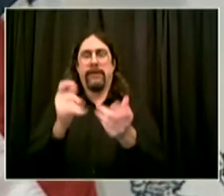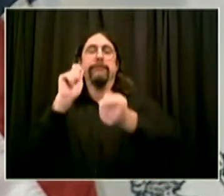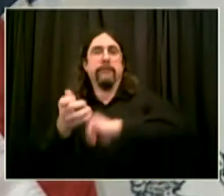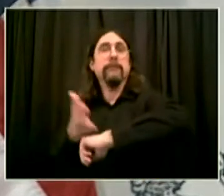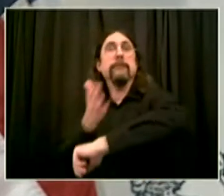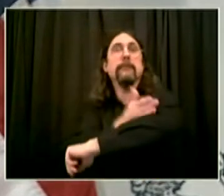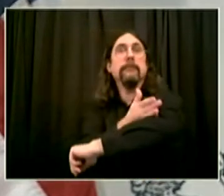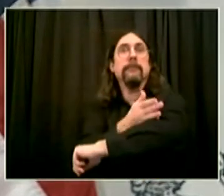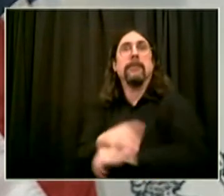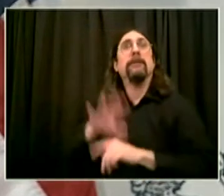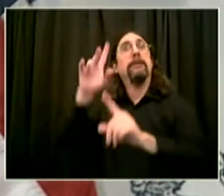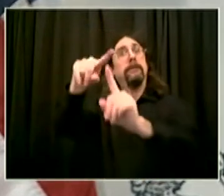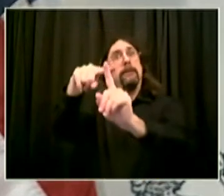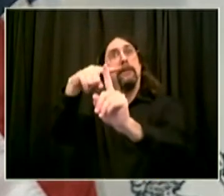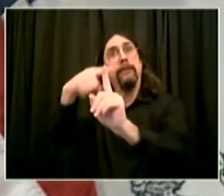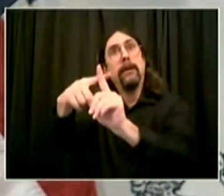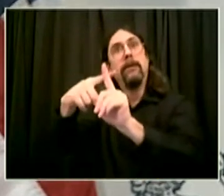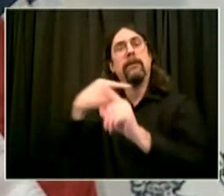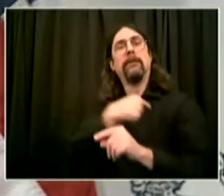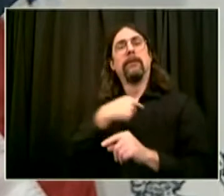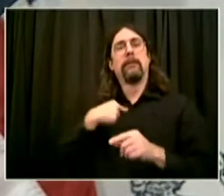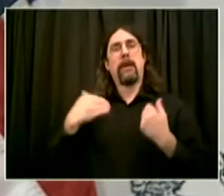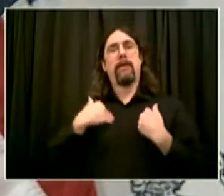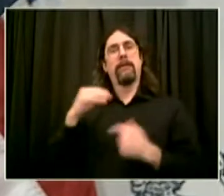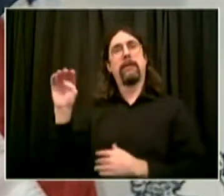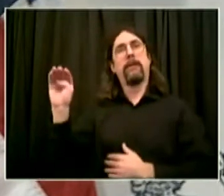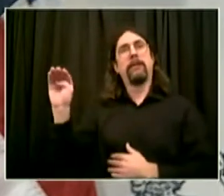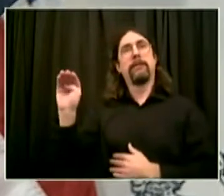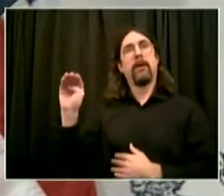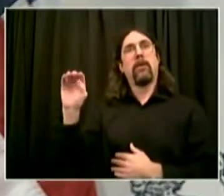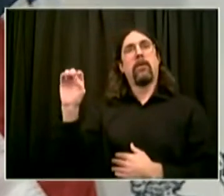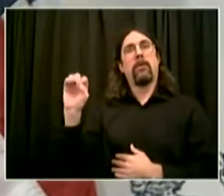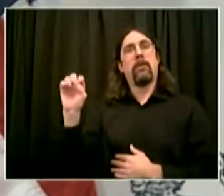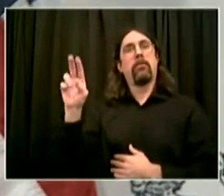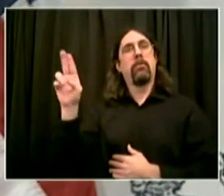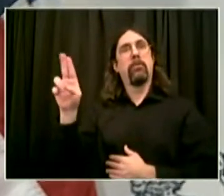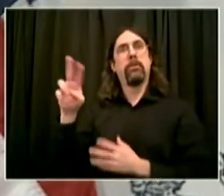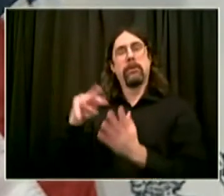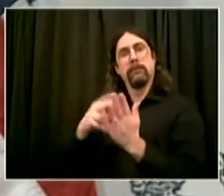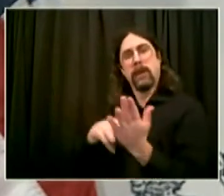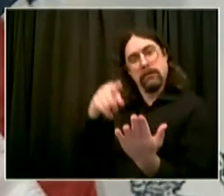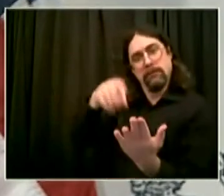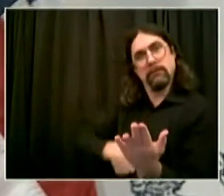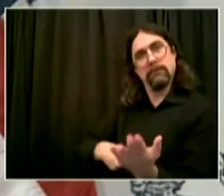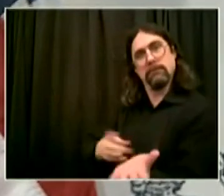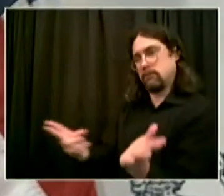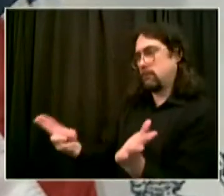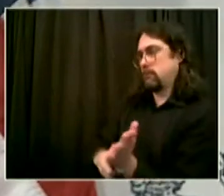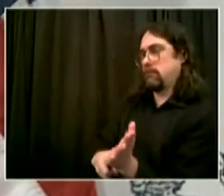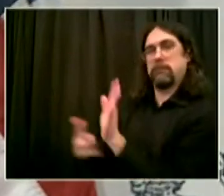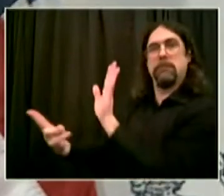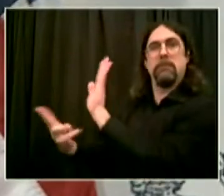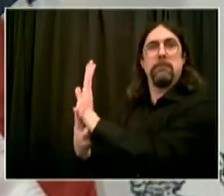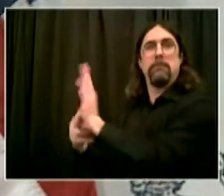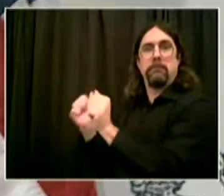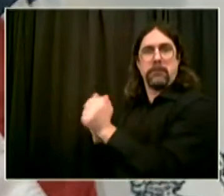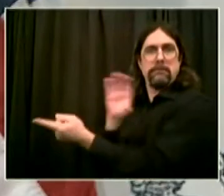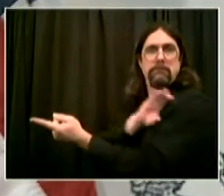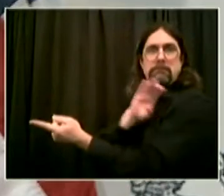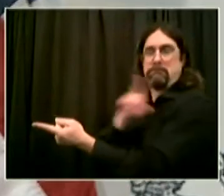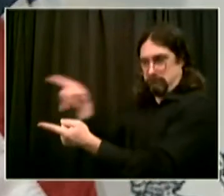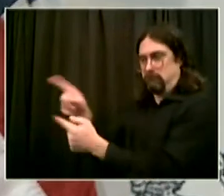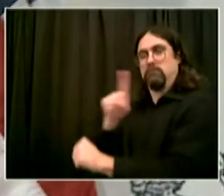sure, more reform throughout this year. So everyone, just finishing where I began on the state of the city, again